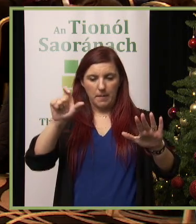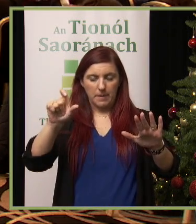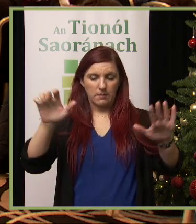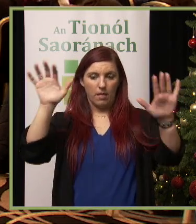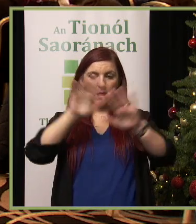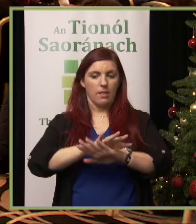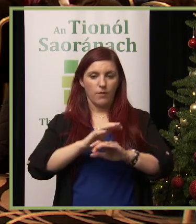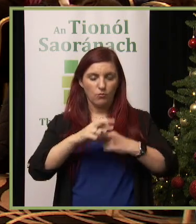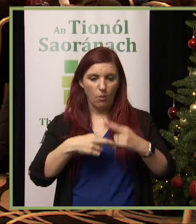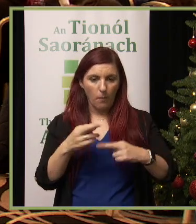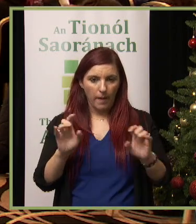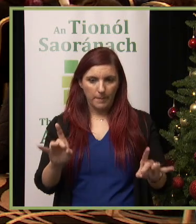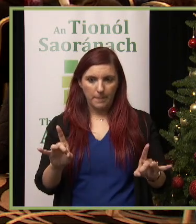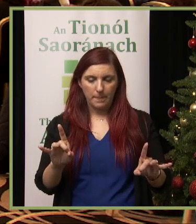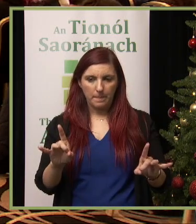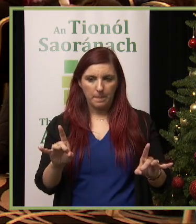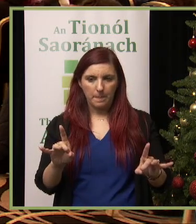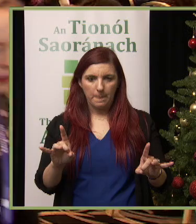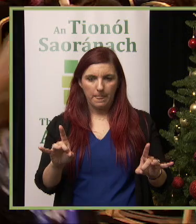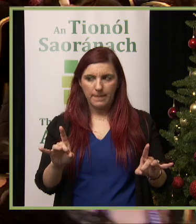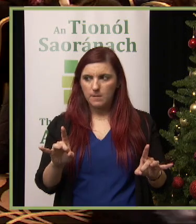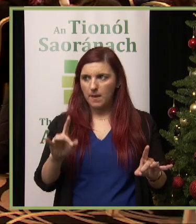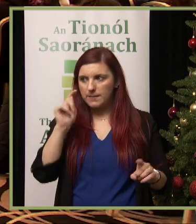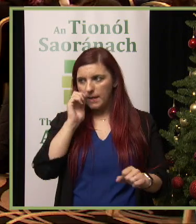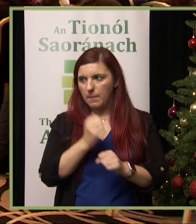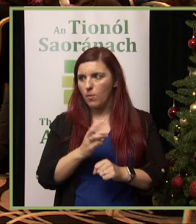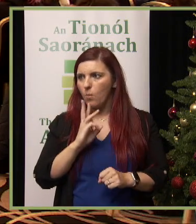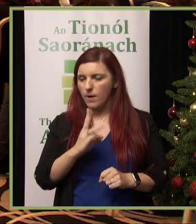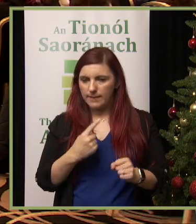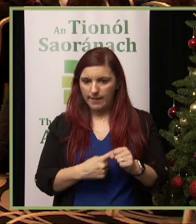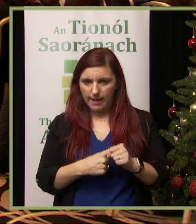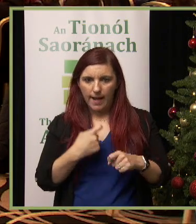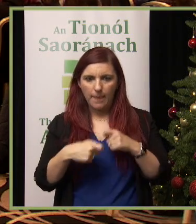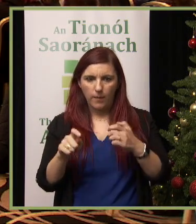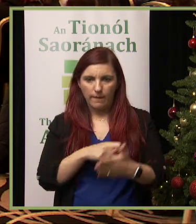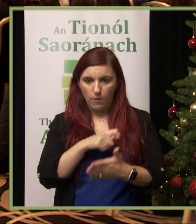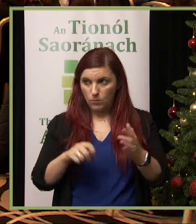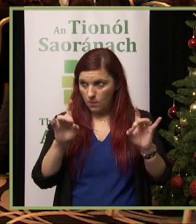Jean. Well, let's go over the wording again with it, and then we'll take a vote on it.